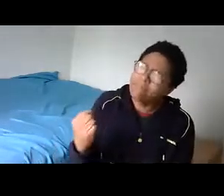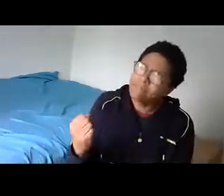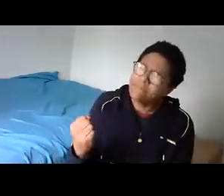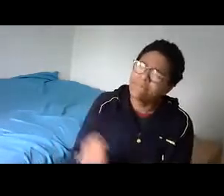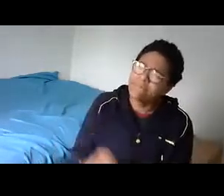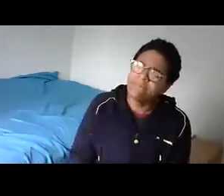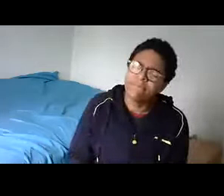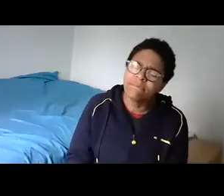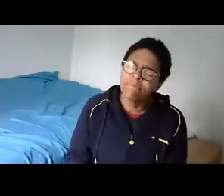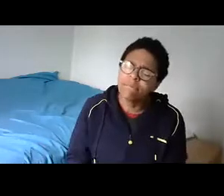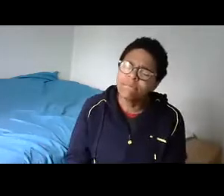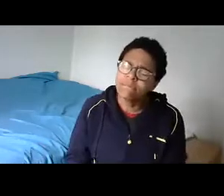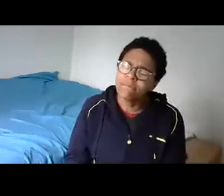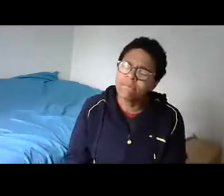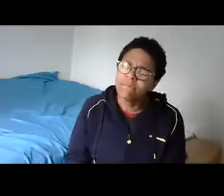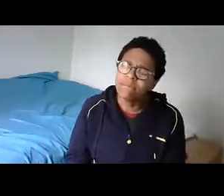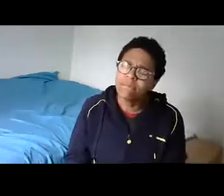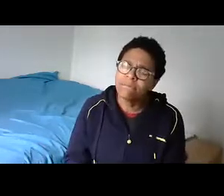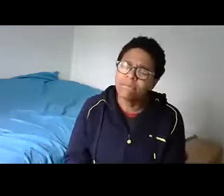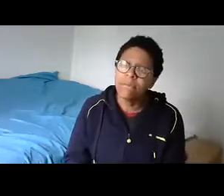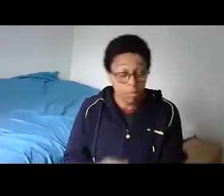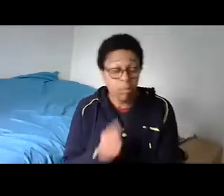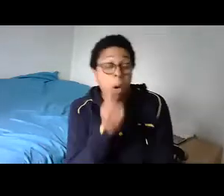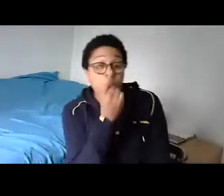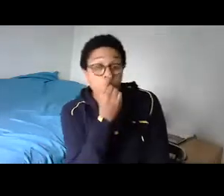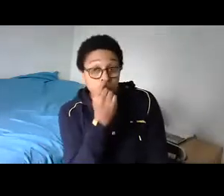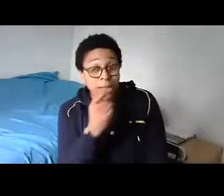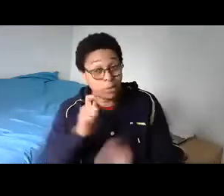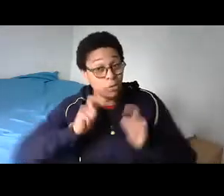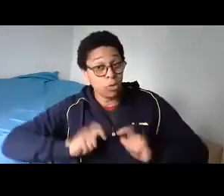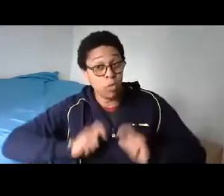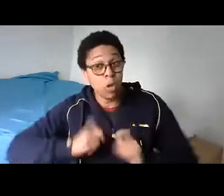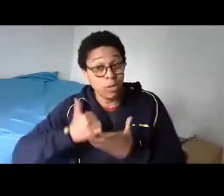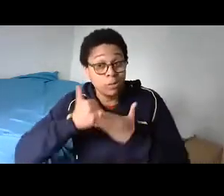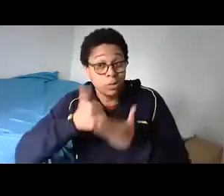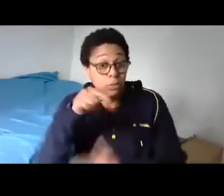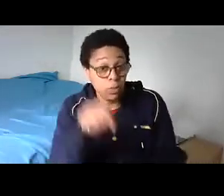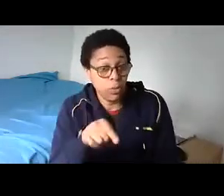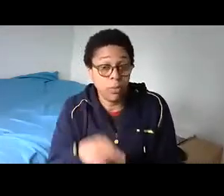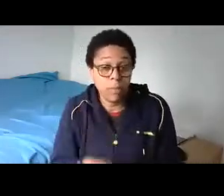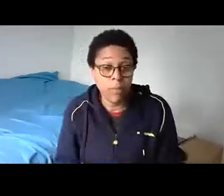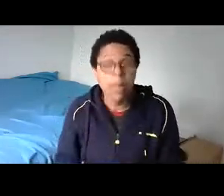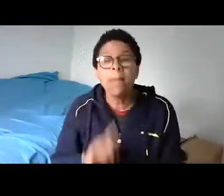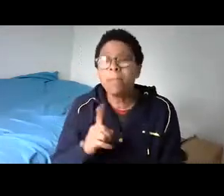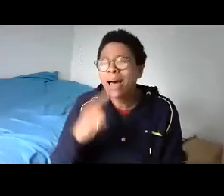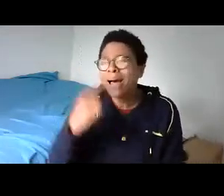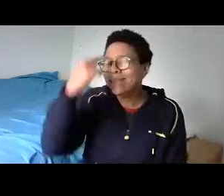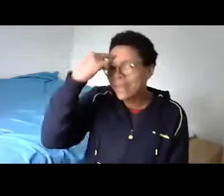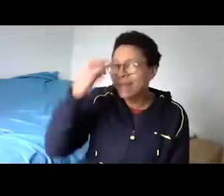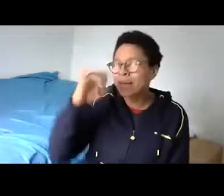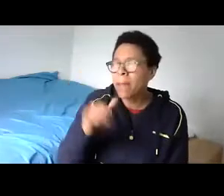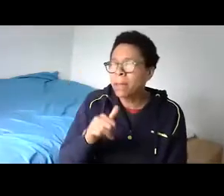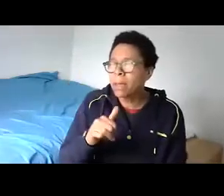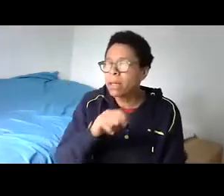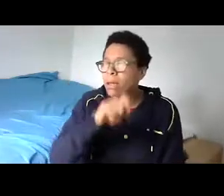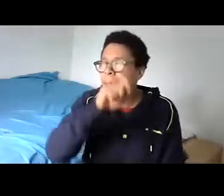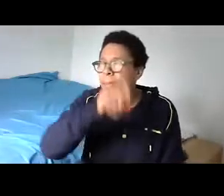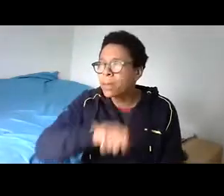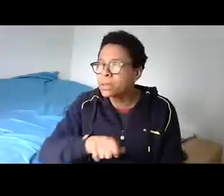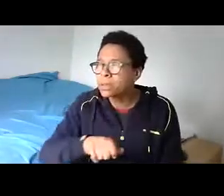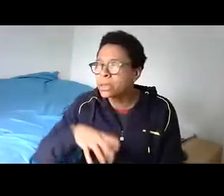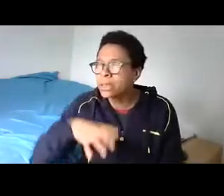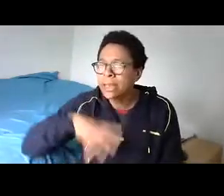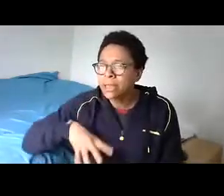then potentially they could help you, but I'm not. I think someone needs to kind of listen